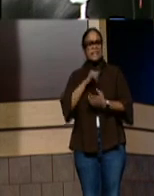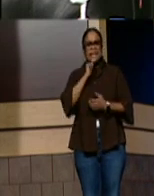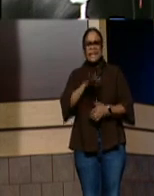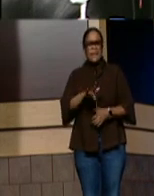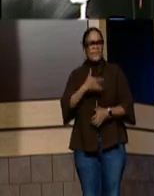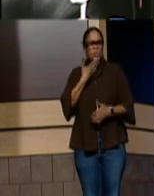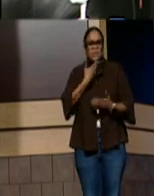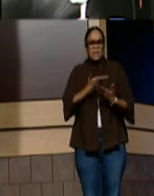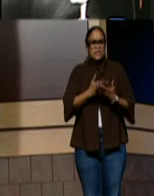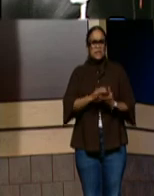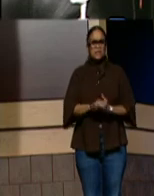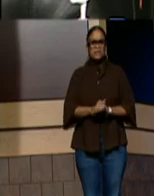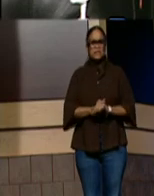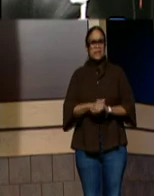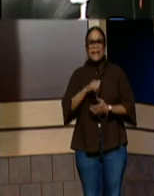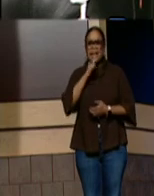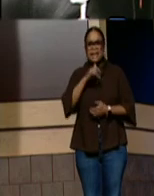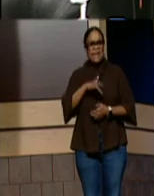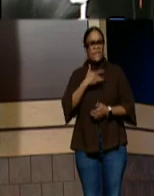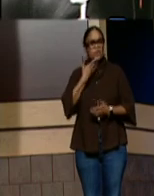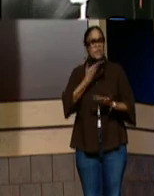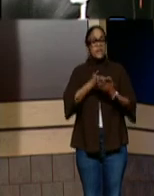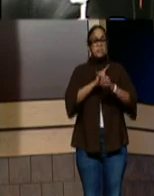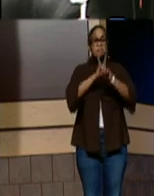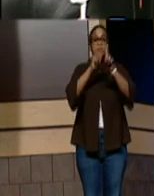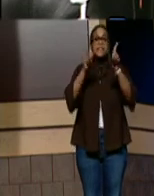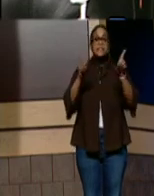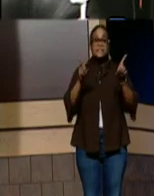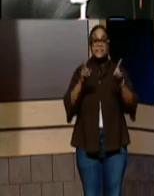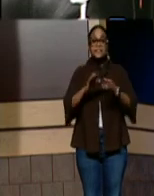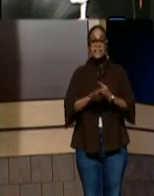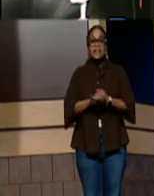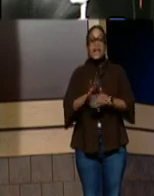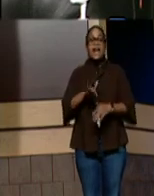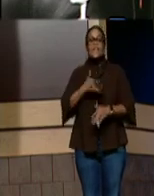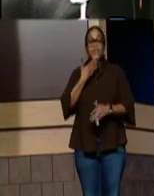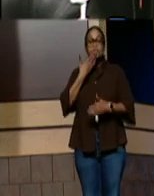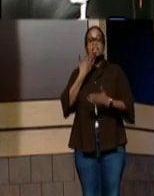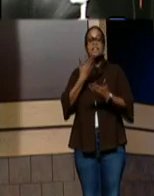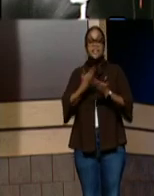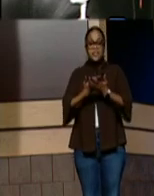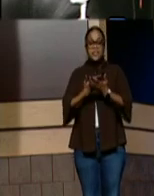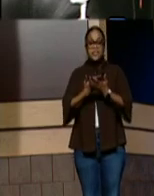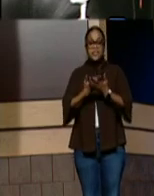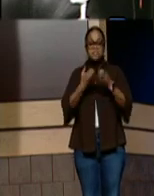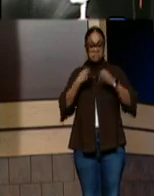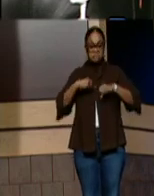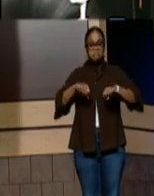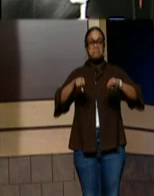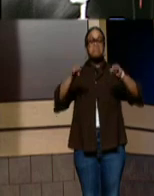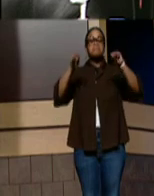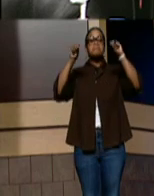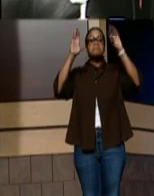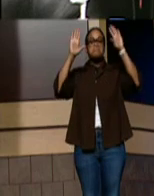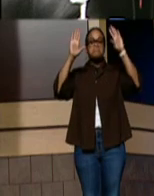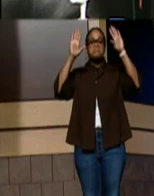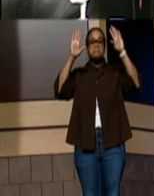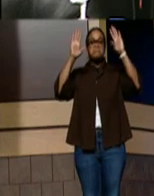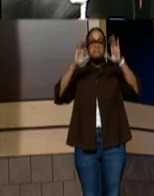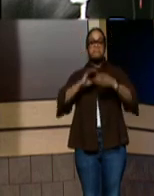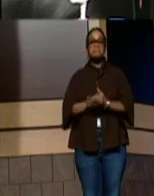about it. Yeah. I just didn't feel good. But I felt good about submitting to Caesar.